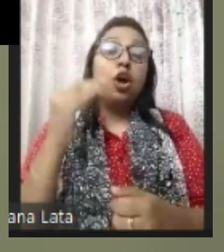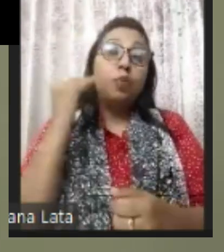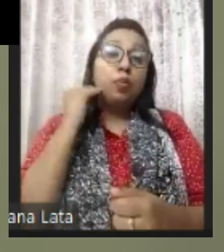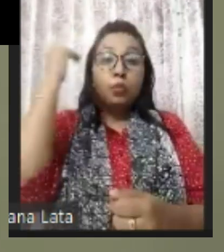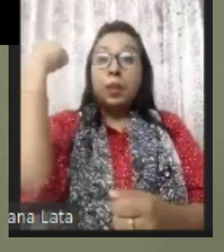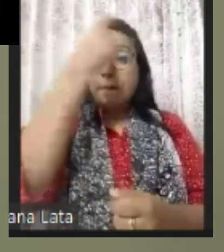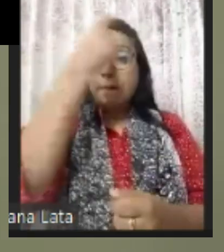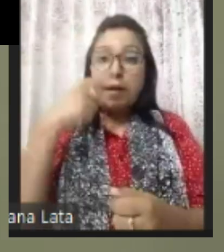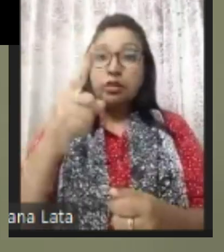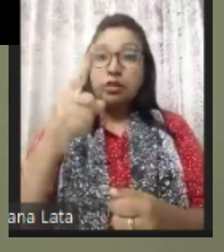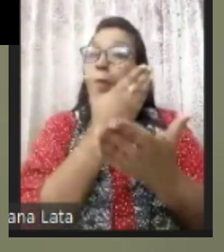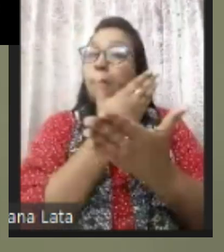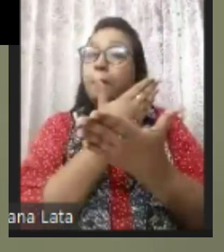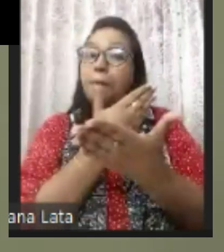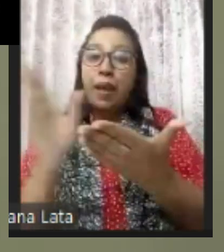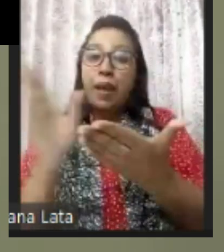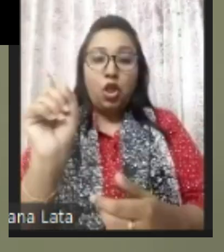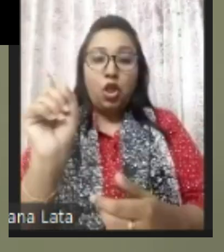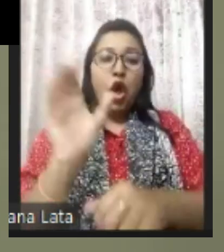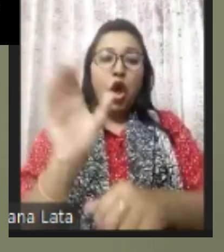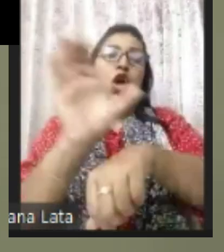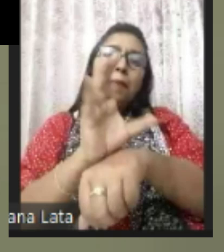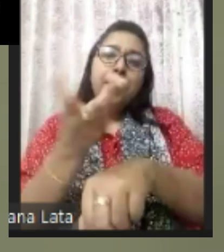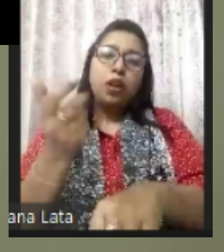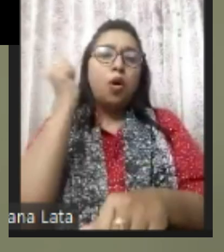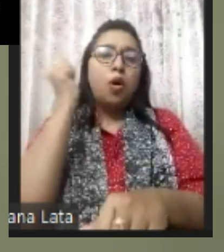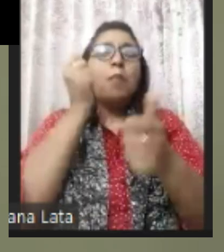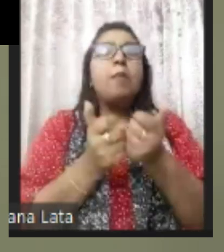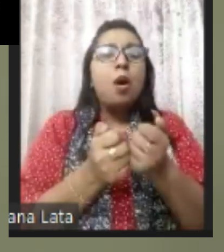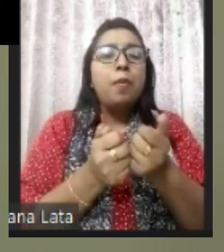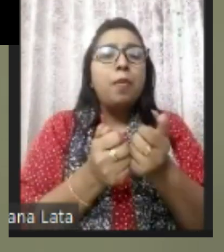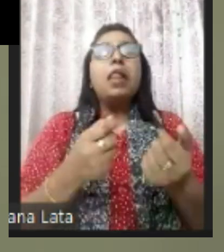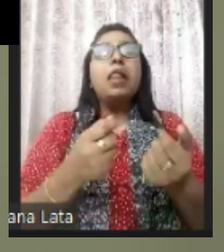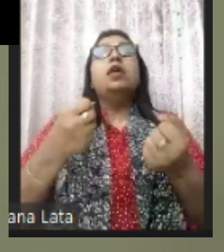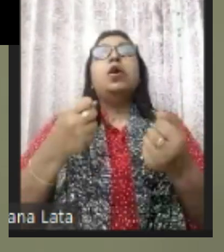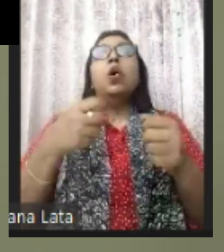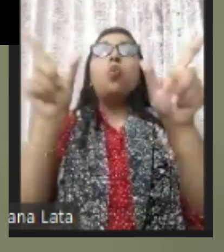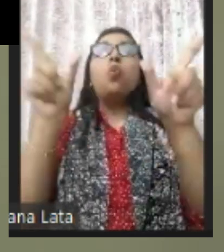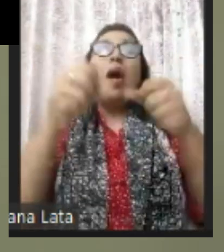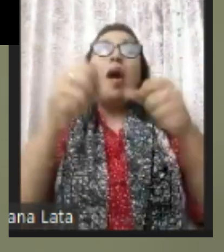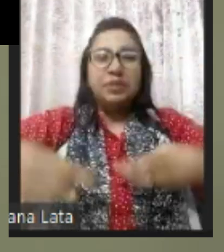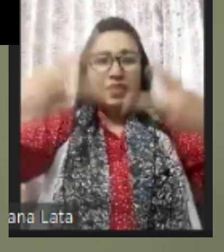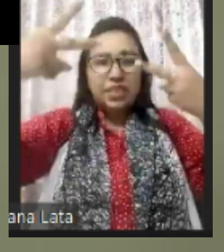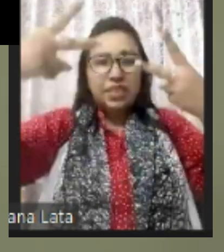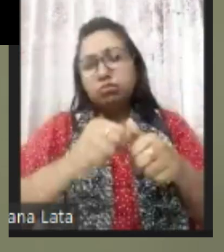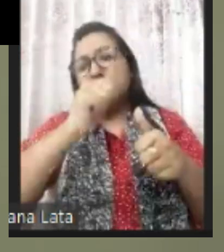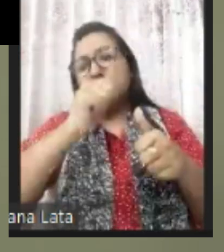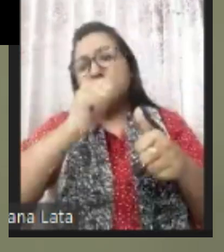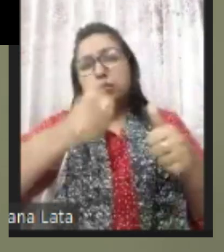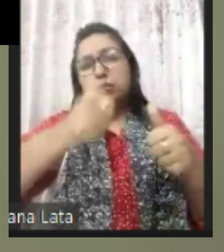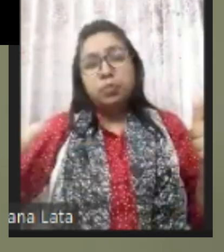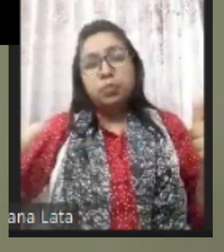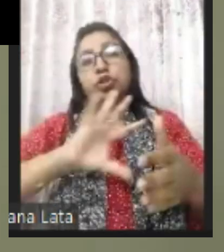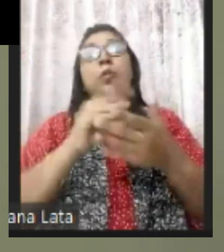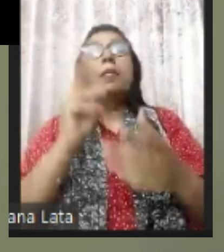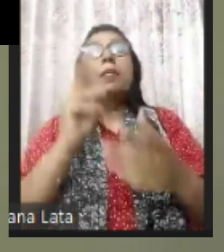of the tenets of the UN Sustainable Development Goals, in accessible digital services. To address this broad objective,